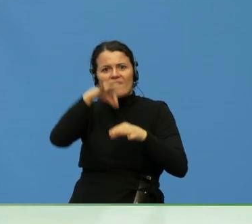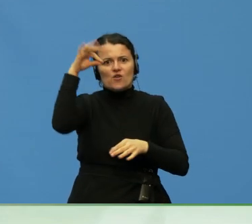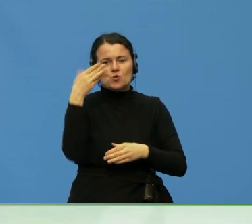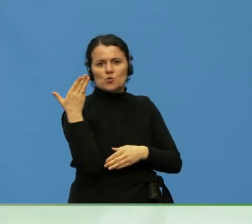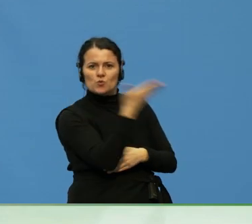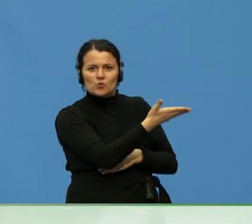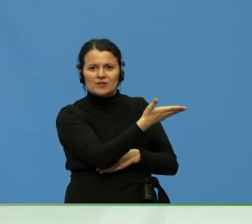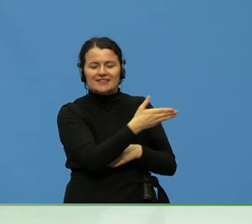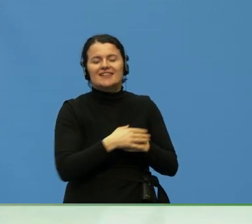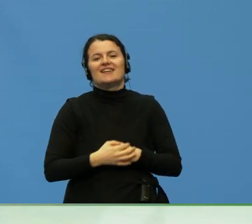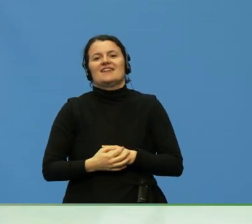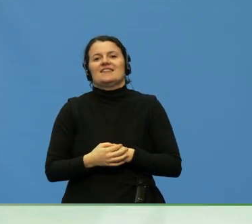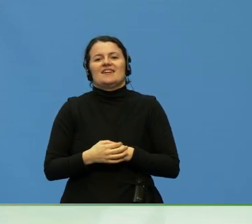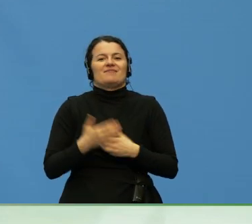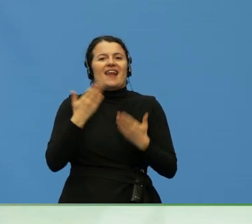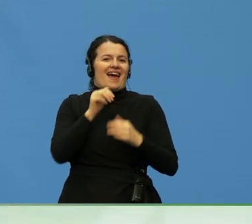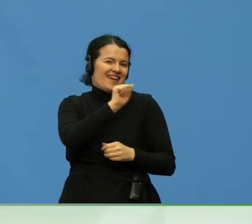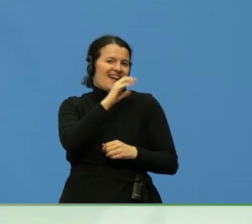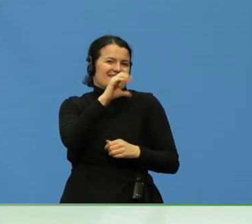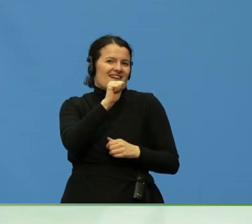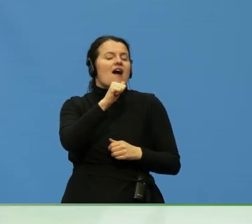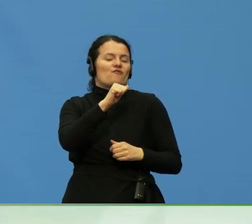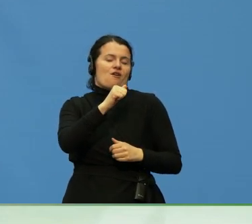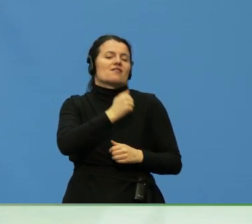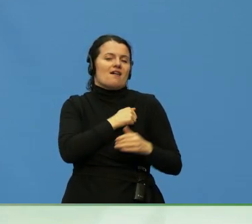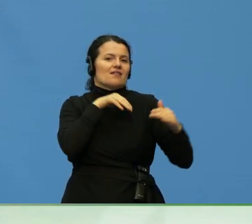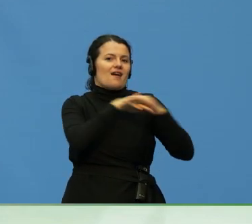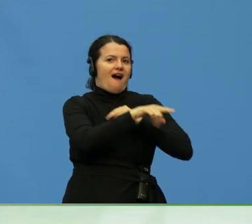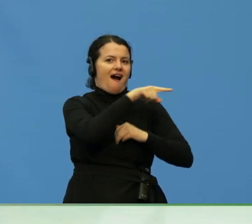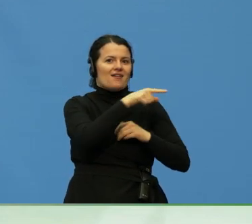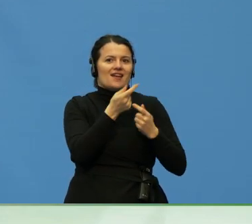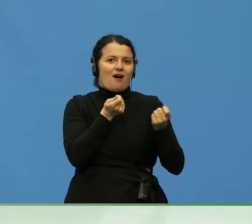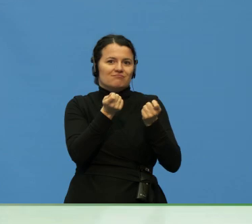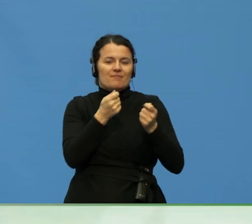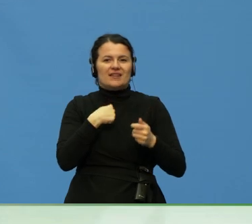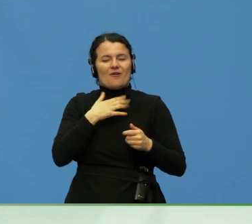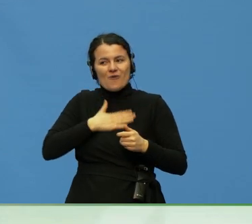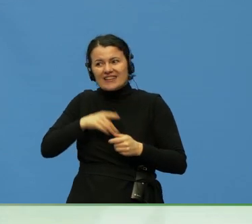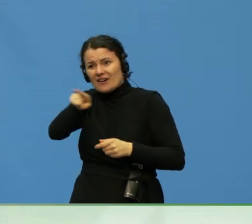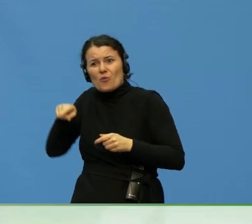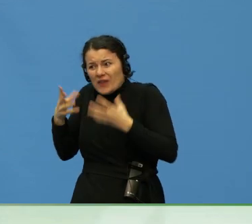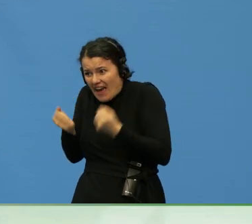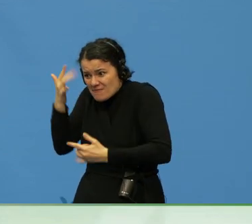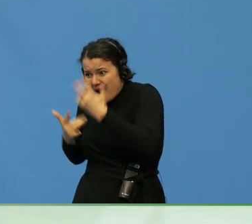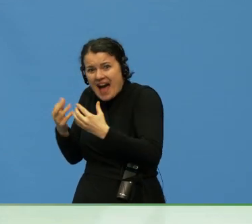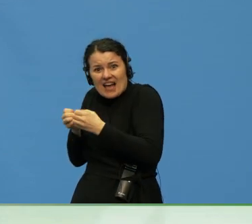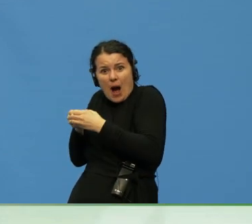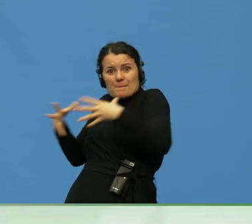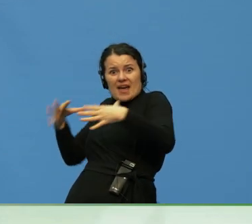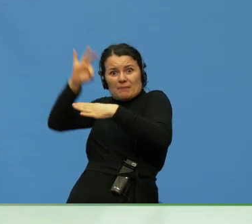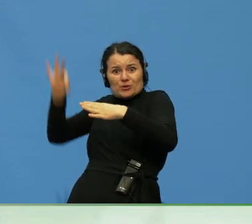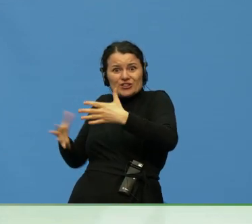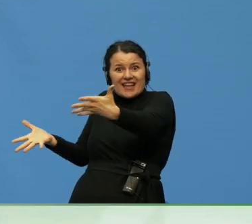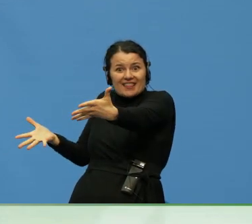but to influence not only platforms, but election outcomes. Like, we've got the math. Around the world, we've got the